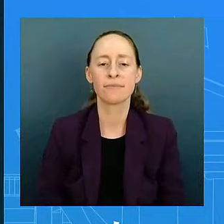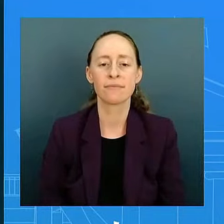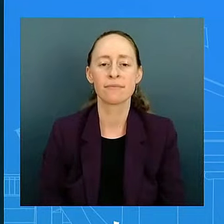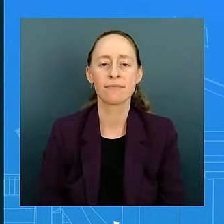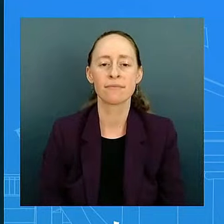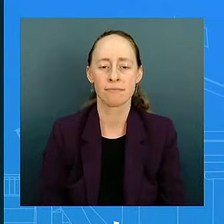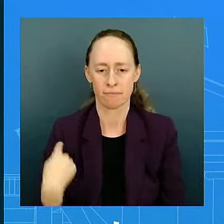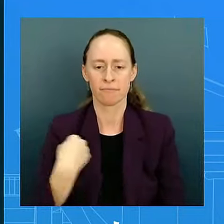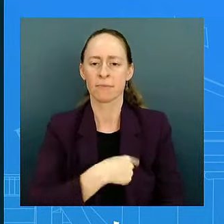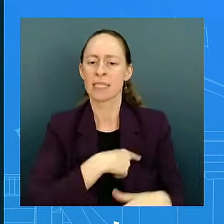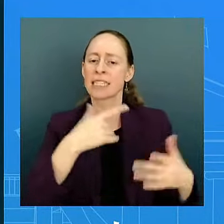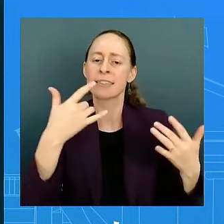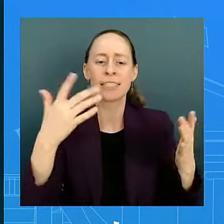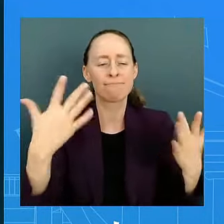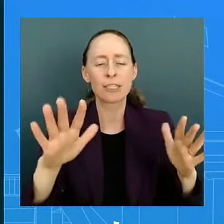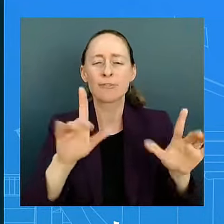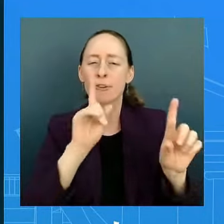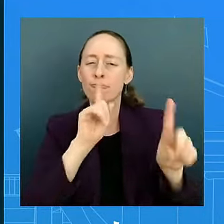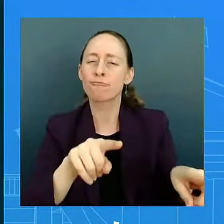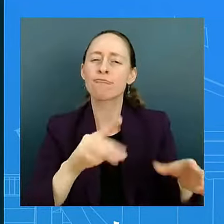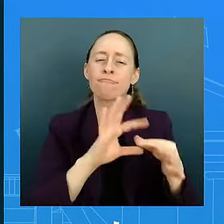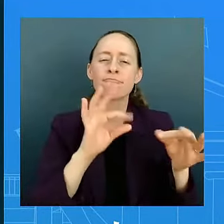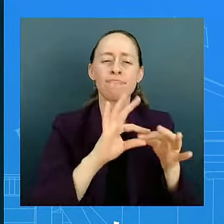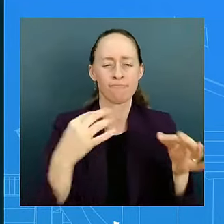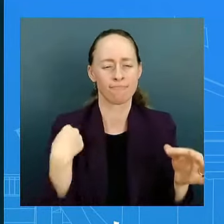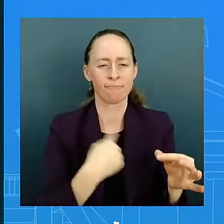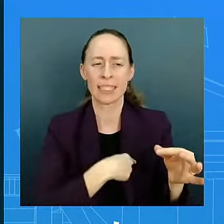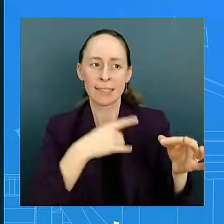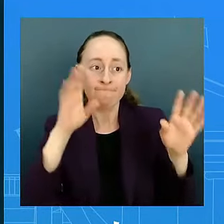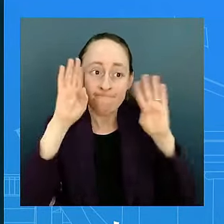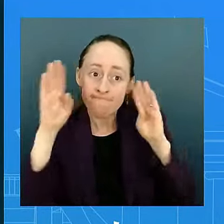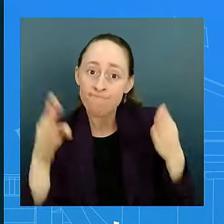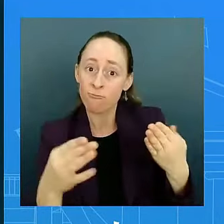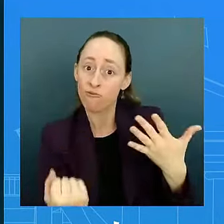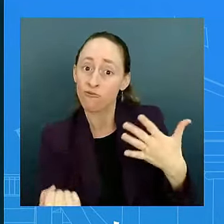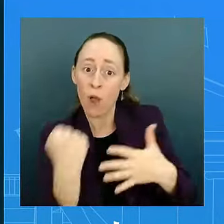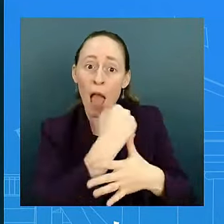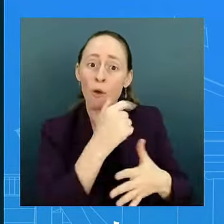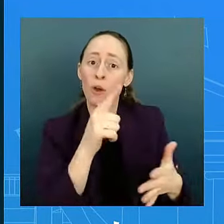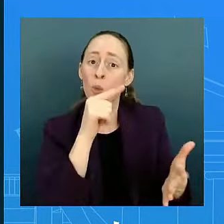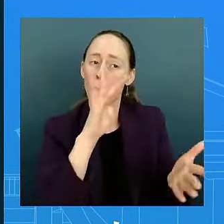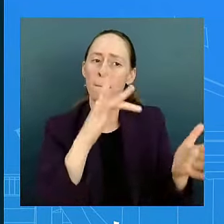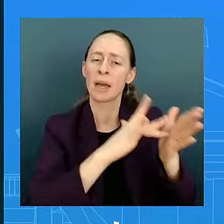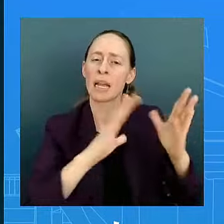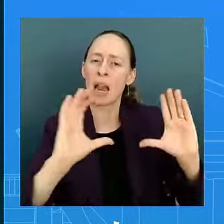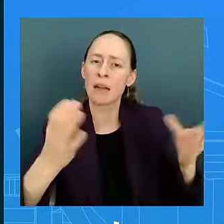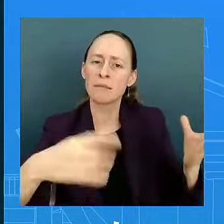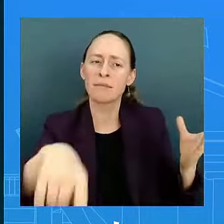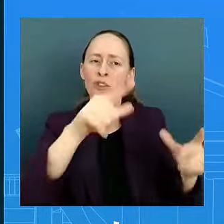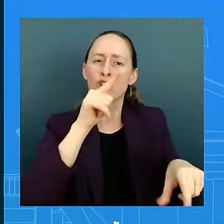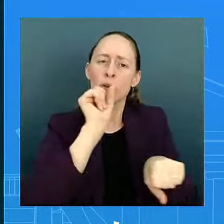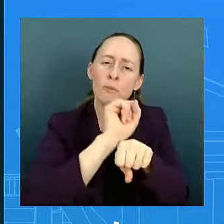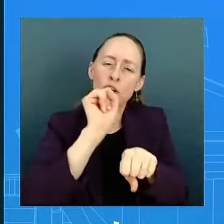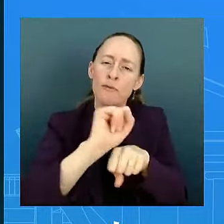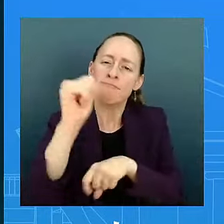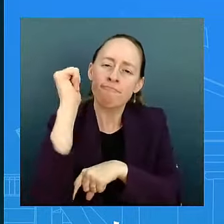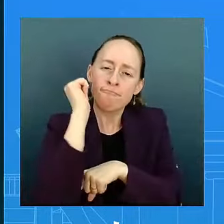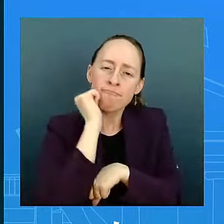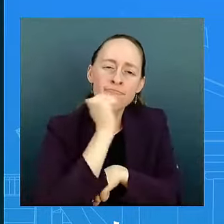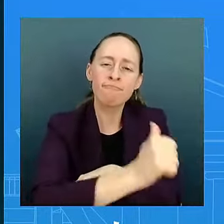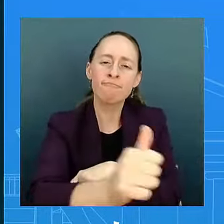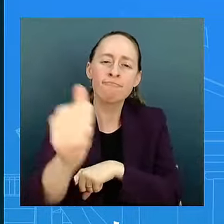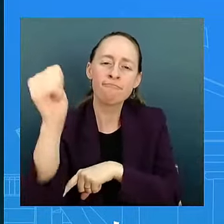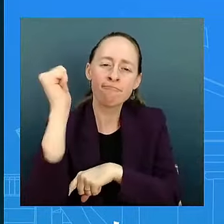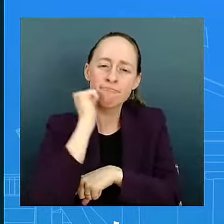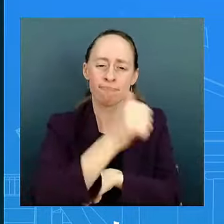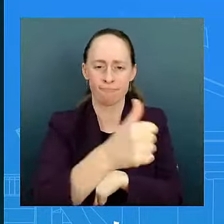families and middle class. That's what the president is going to continue to do. He talks about building an economy from the bottom up, middle out. That's what he's